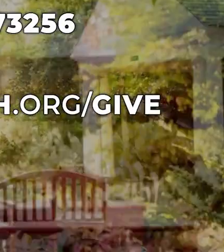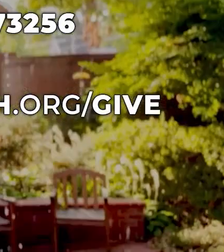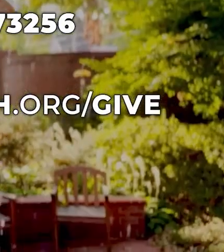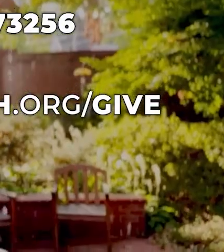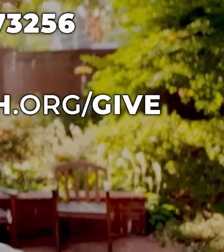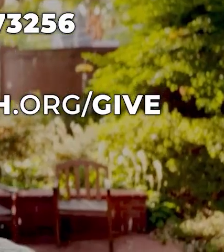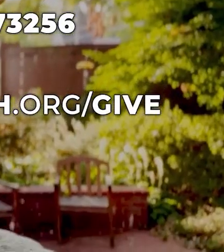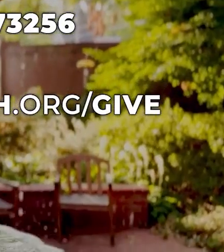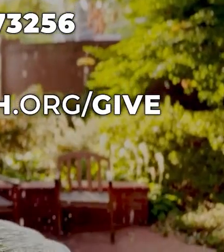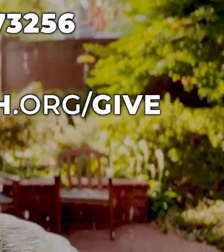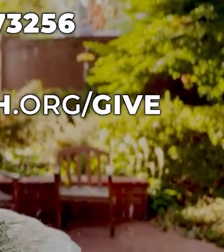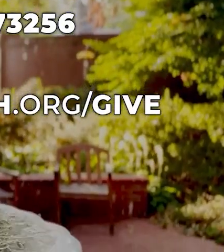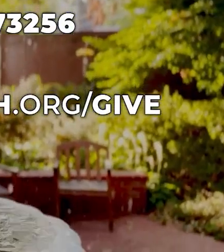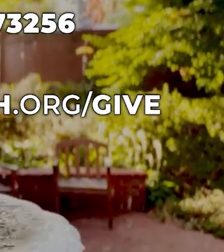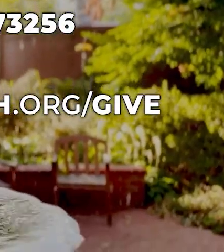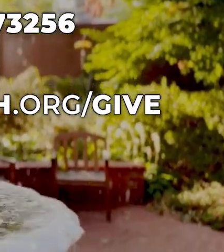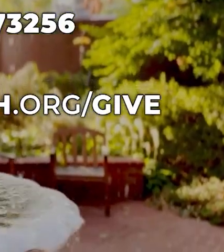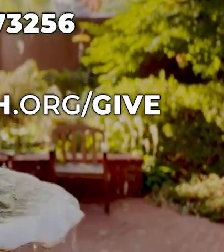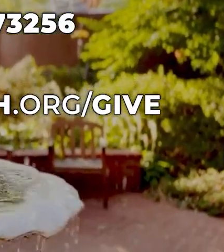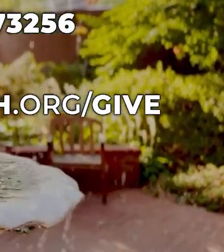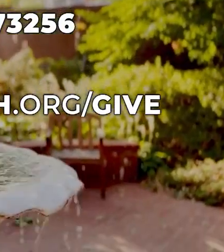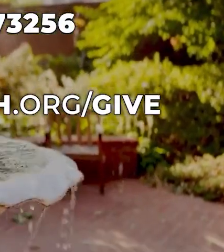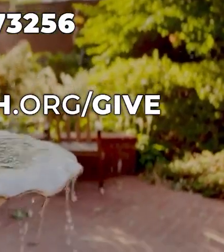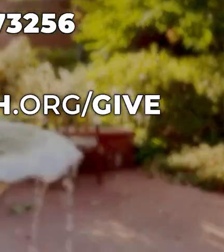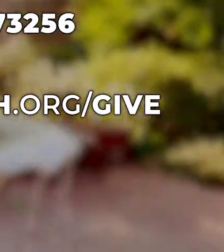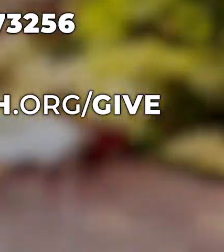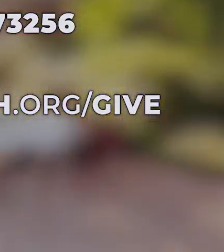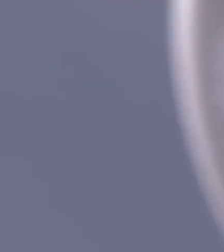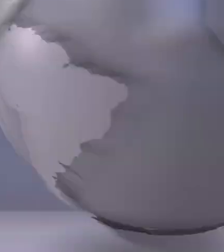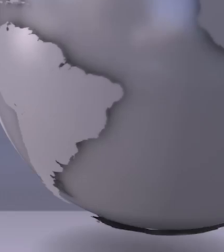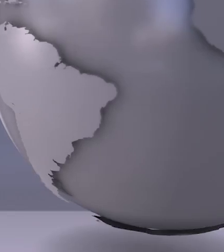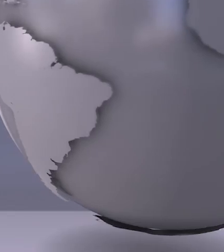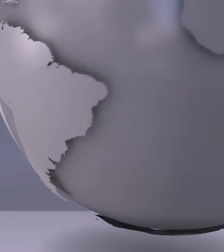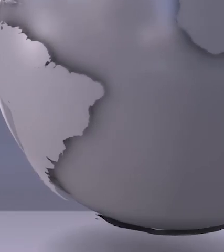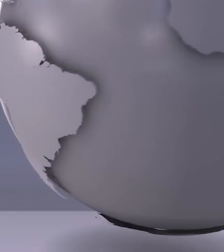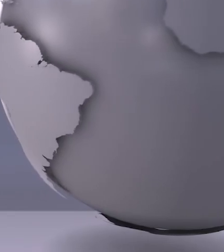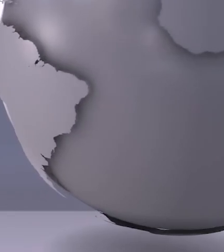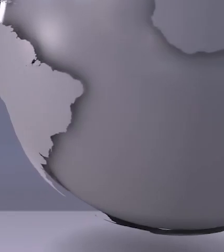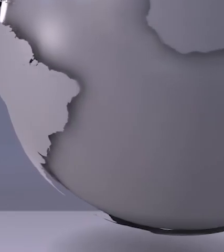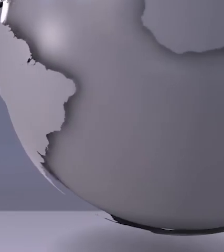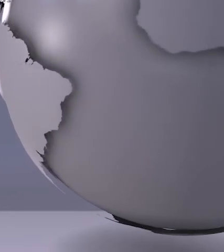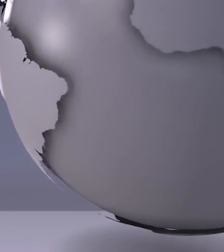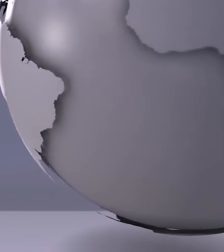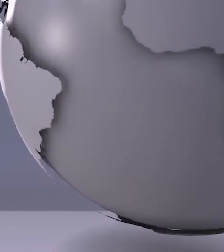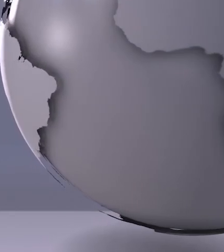mile. Lay me down and never wake me up again.